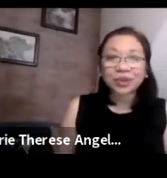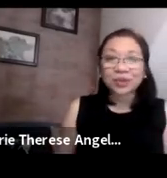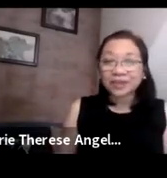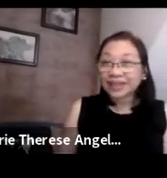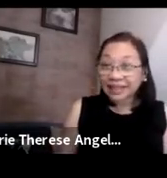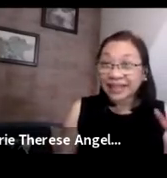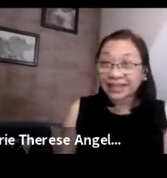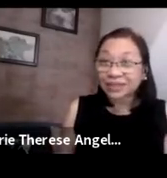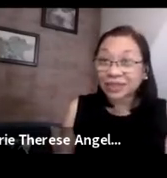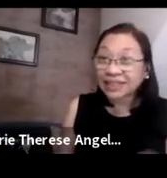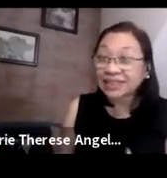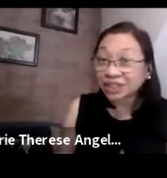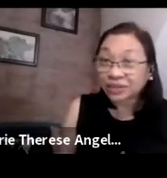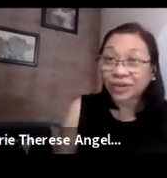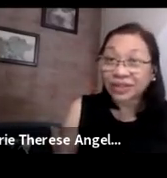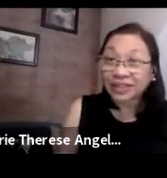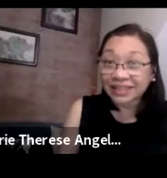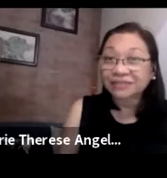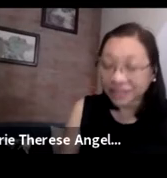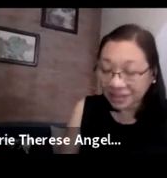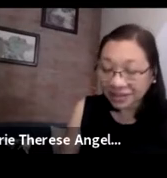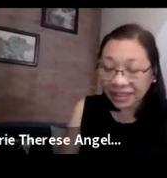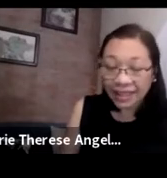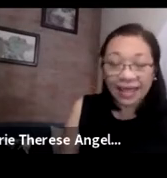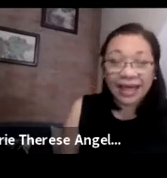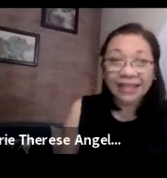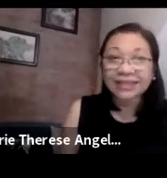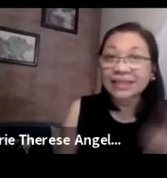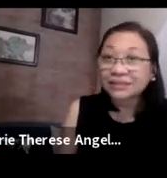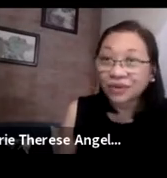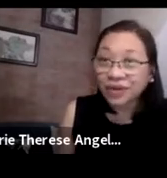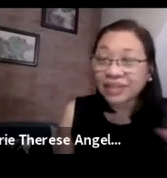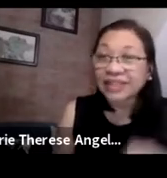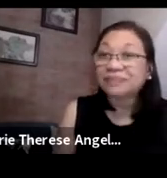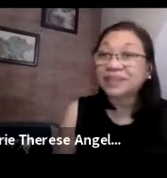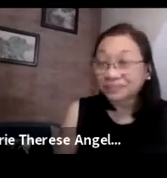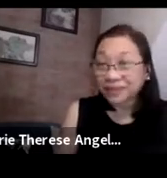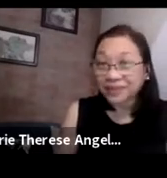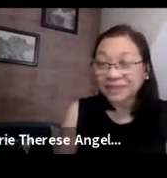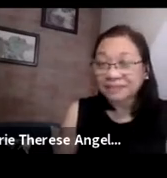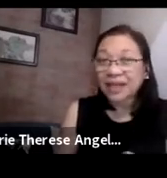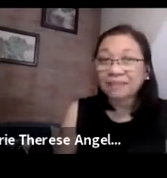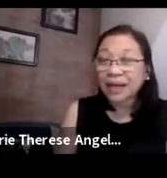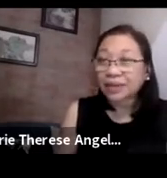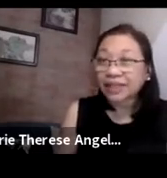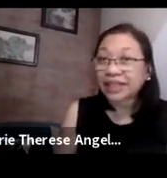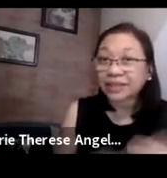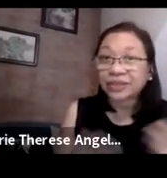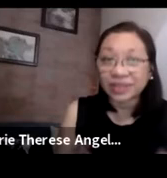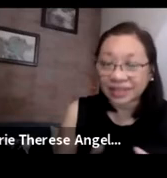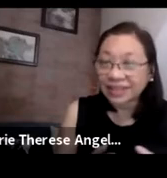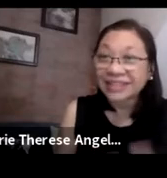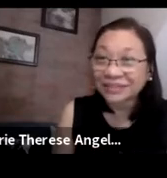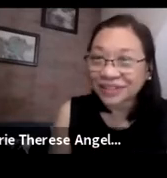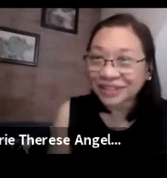And so, again, that organization called Listen First has these four key principles about a